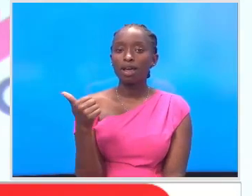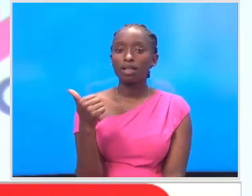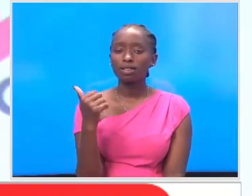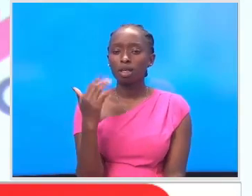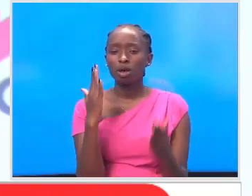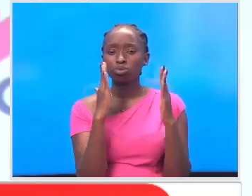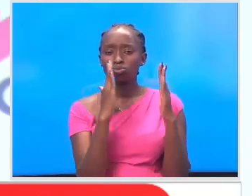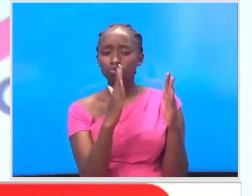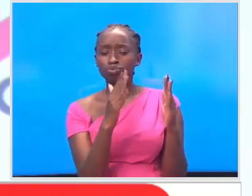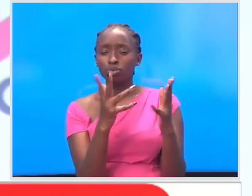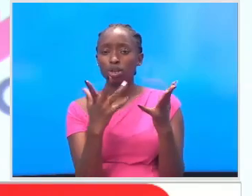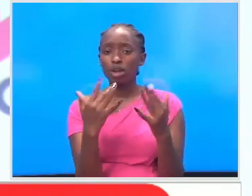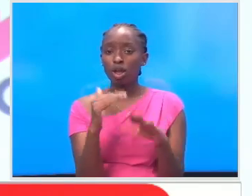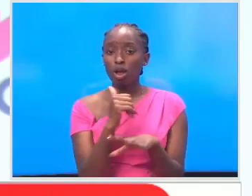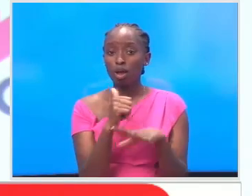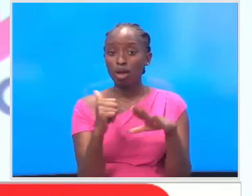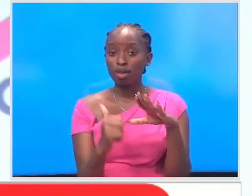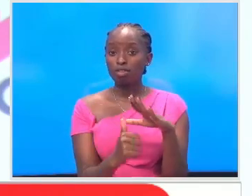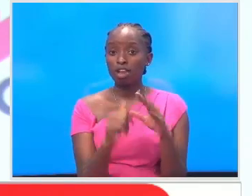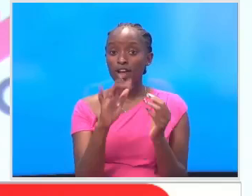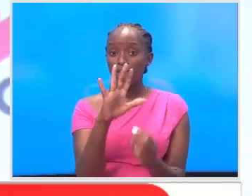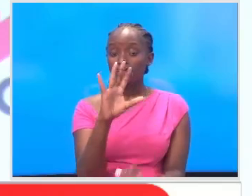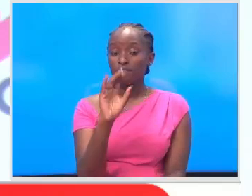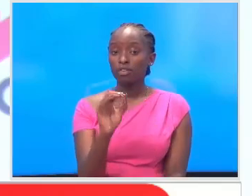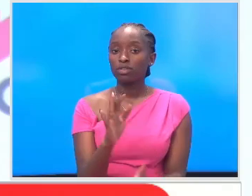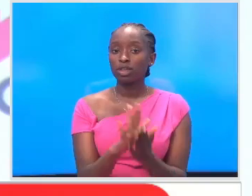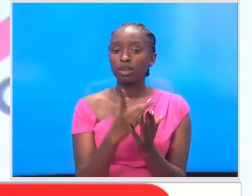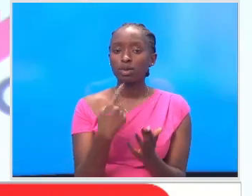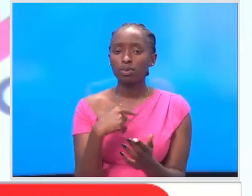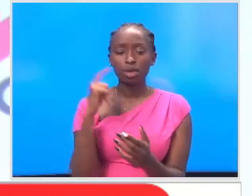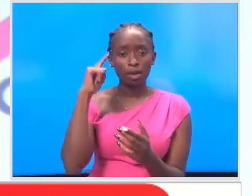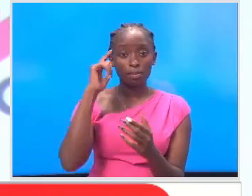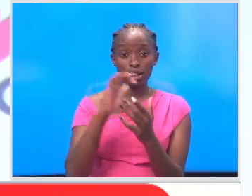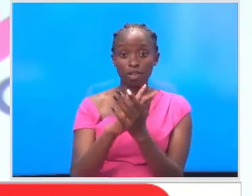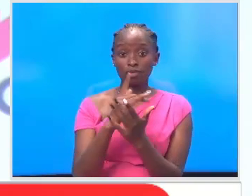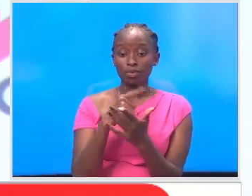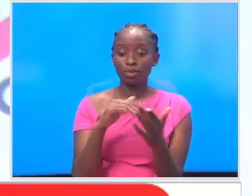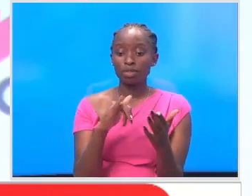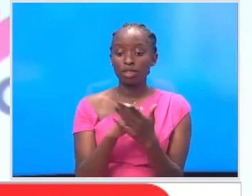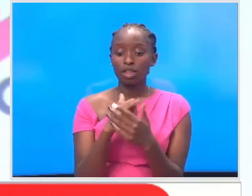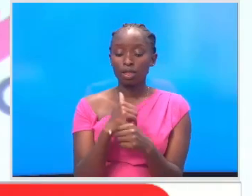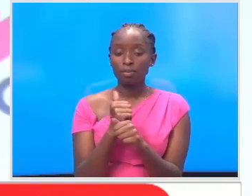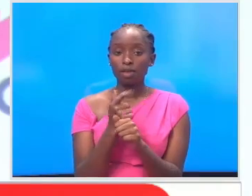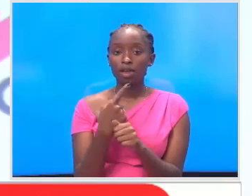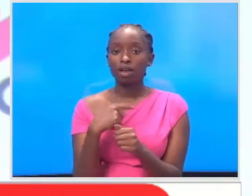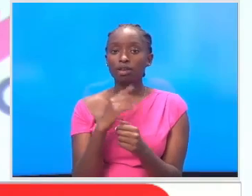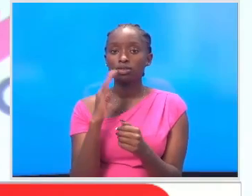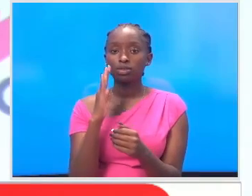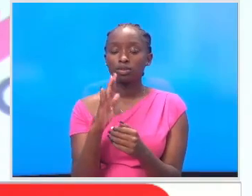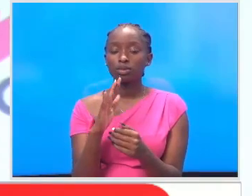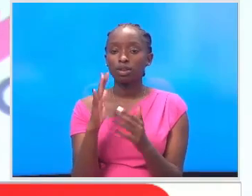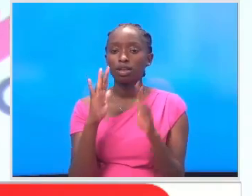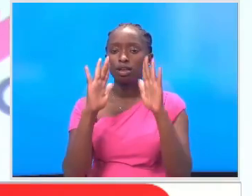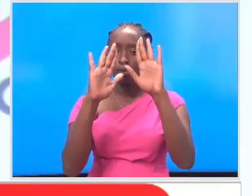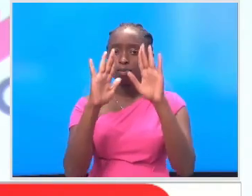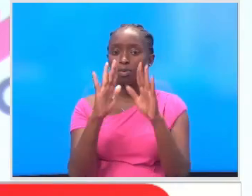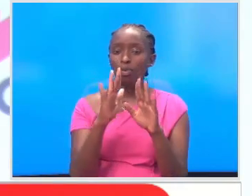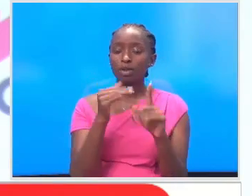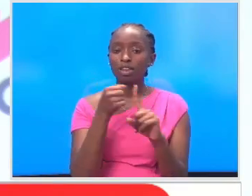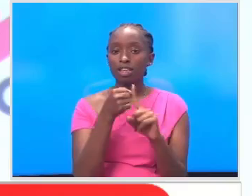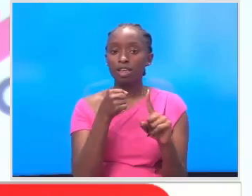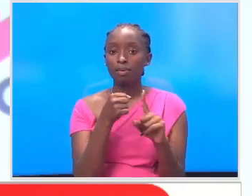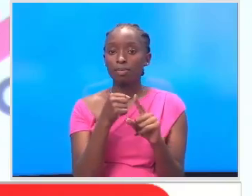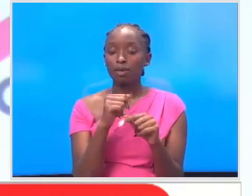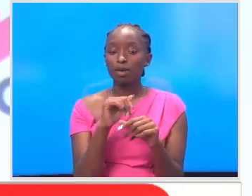direction, now below 50, and we believe that that will cushion any impact that would